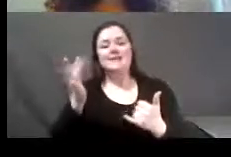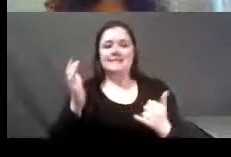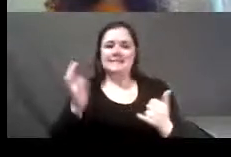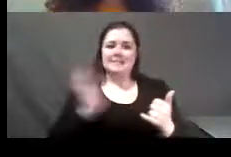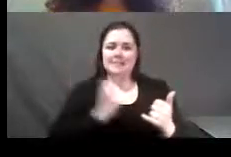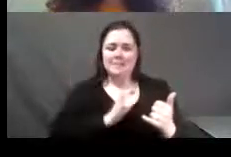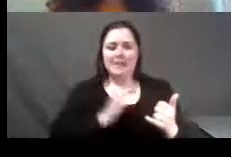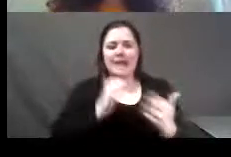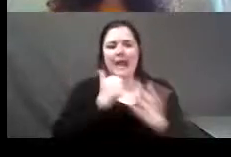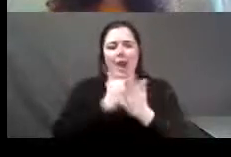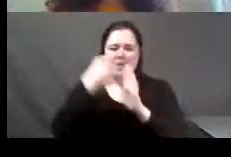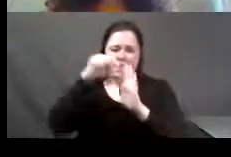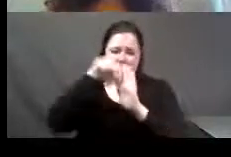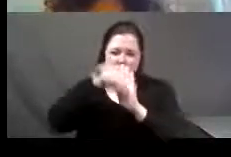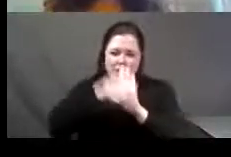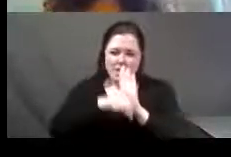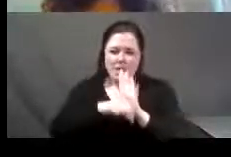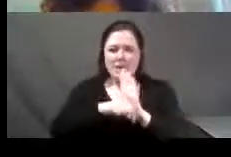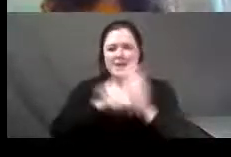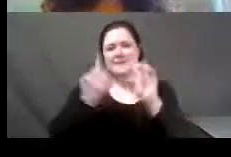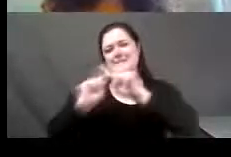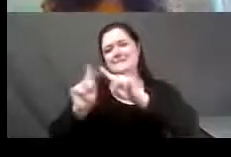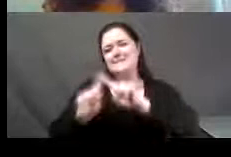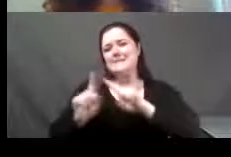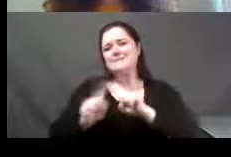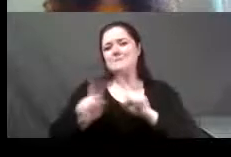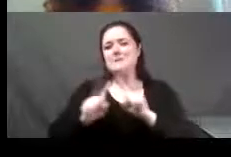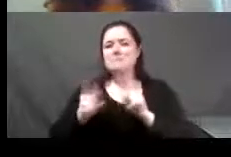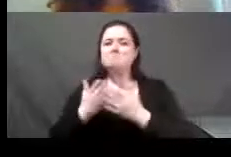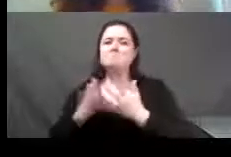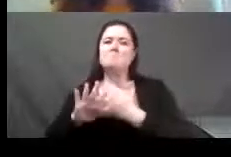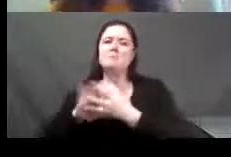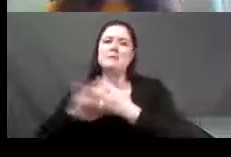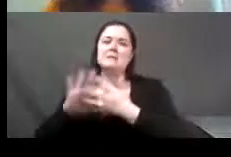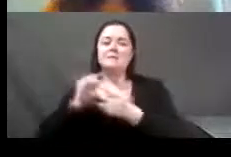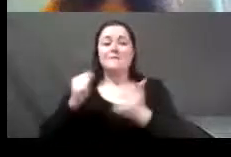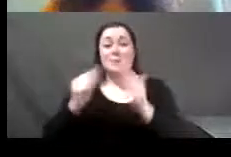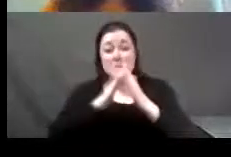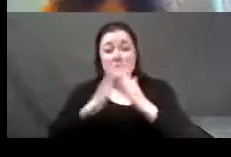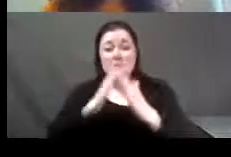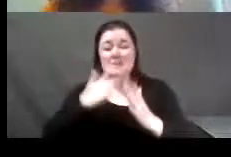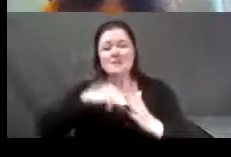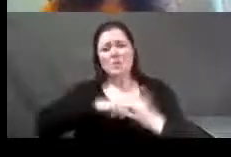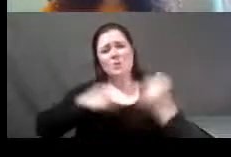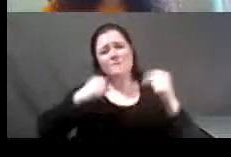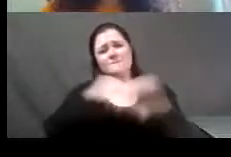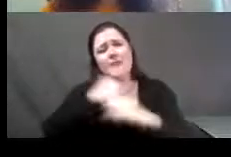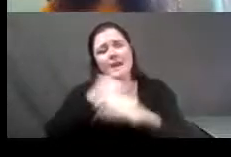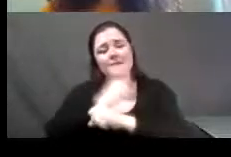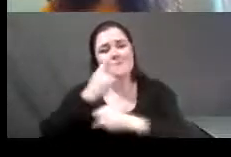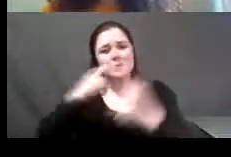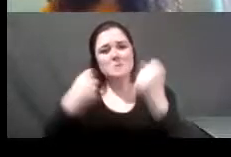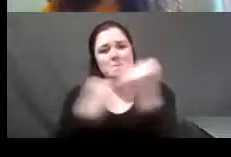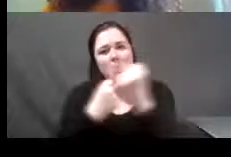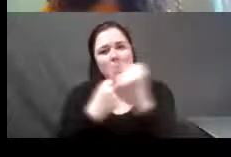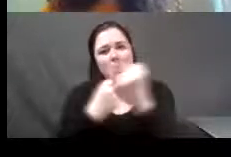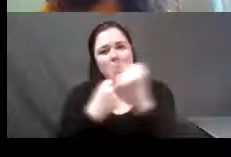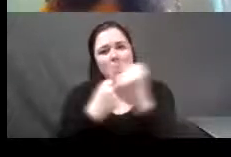deeper into the different nuances in the communities that we're fighting so hard to support and serve.